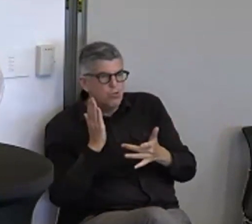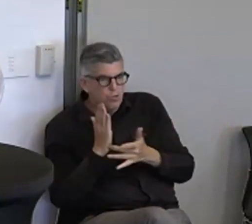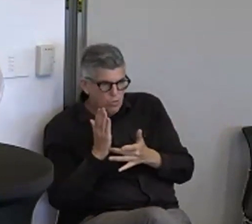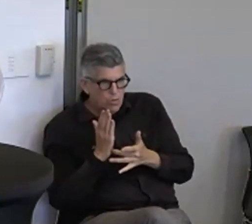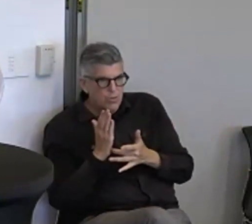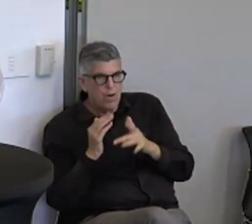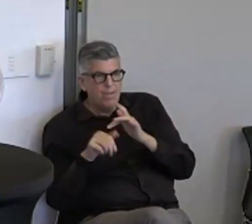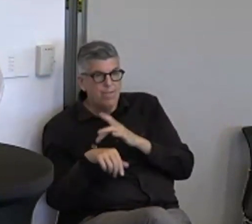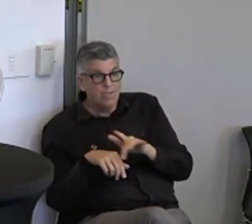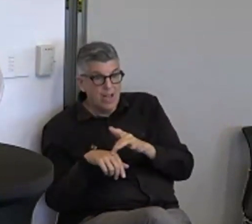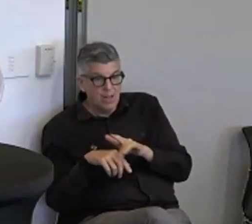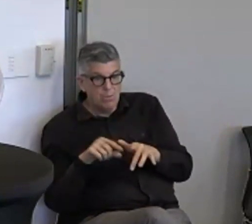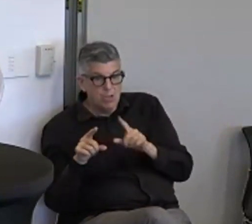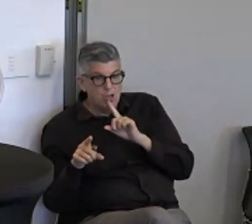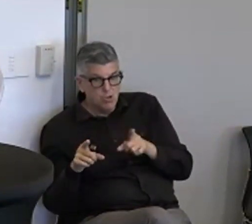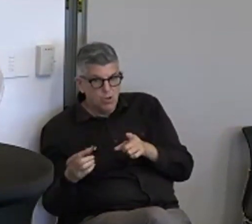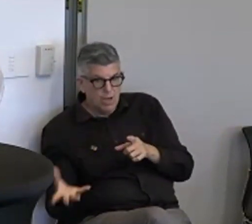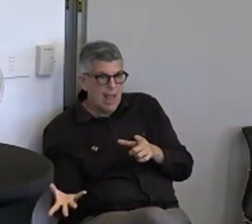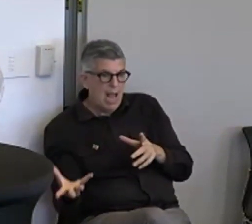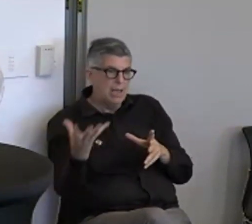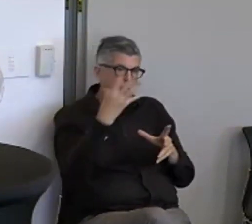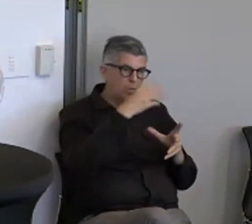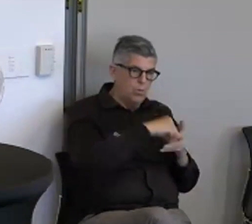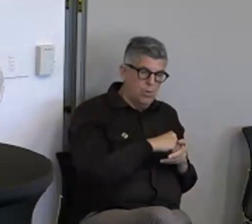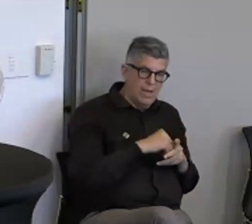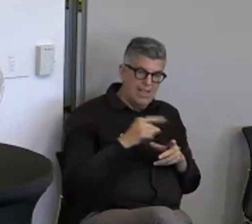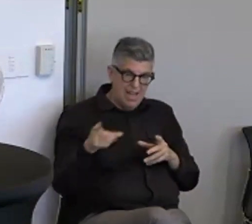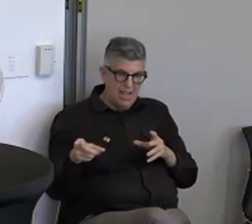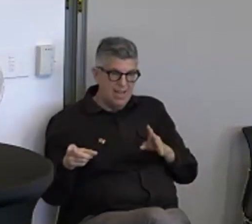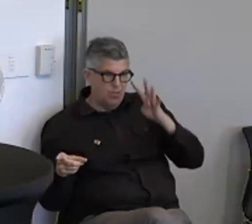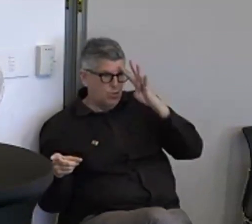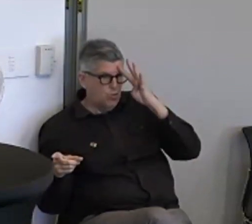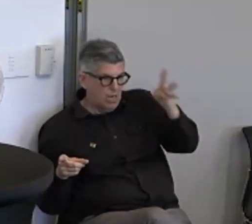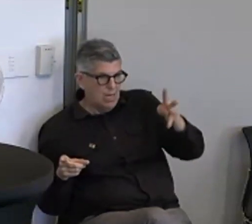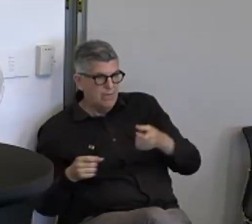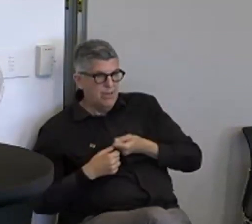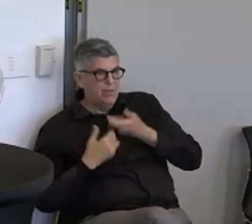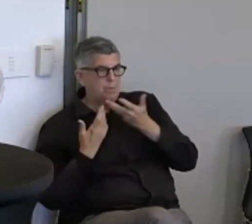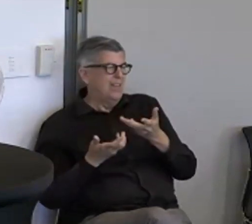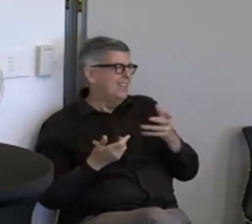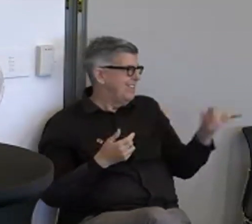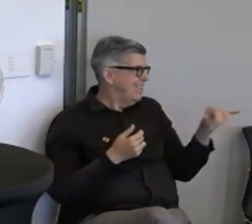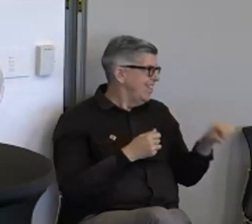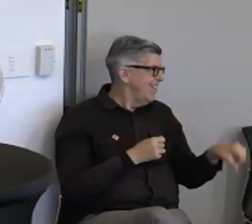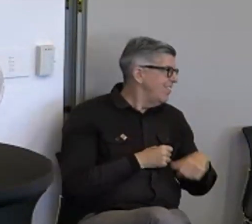kids are being able to create and have creative expression like all the other kids do?